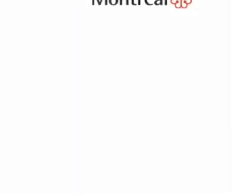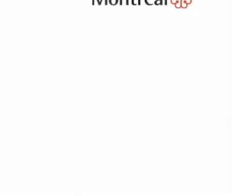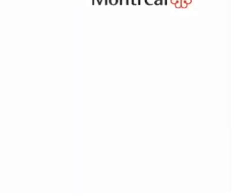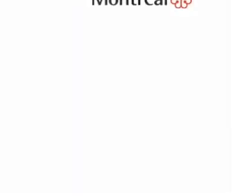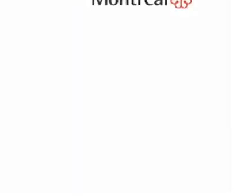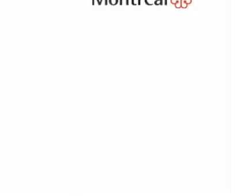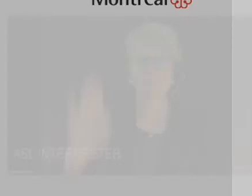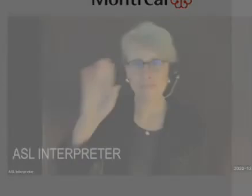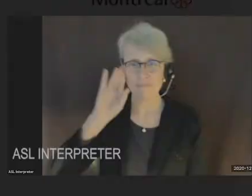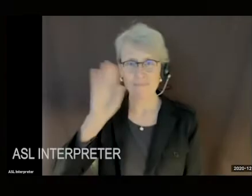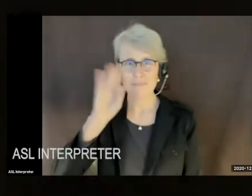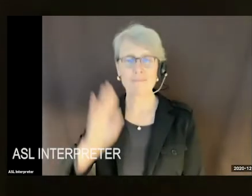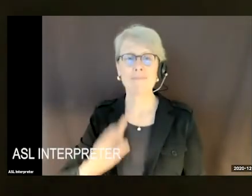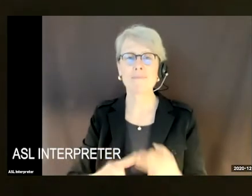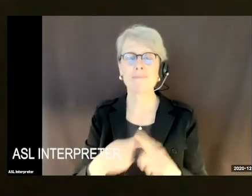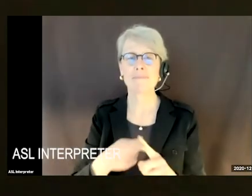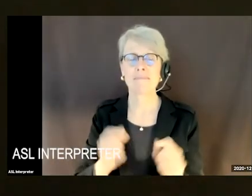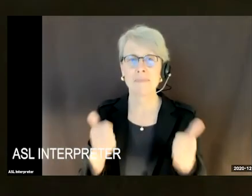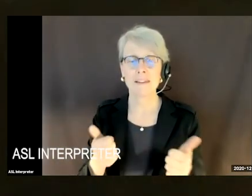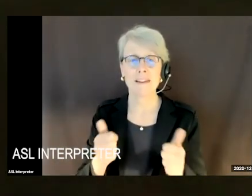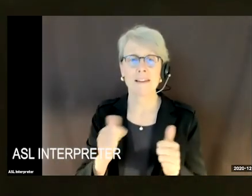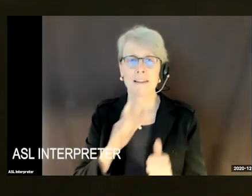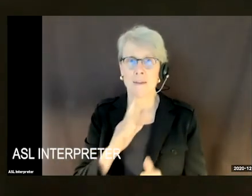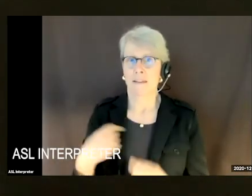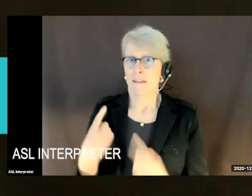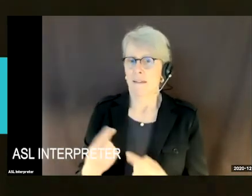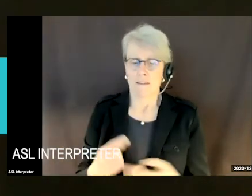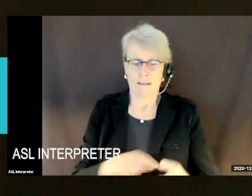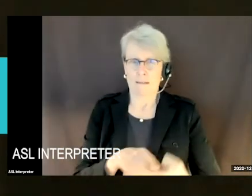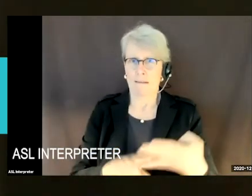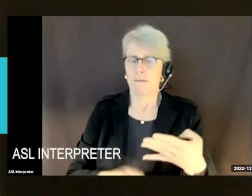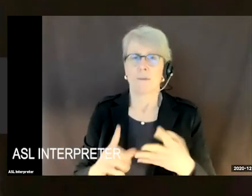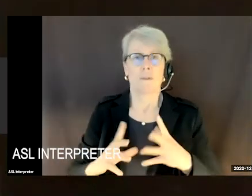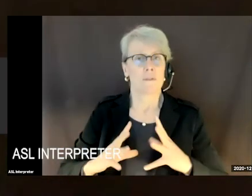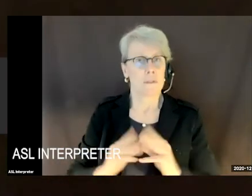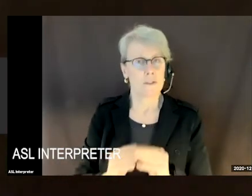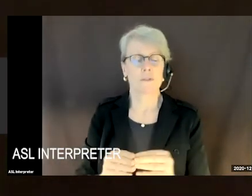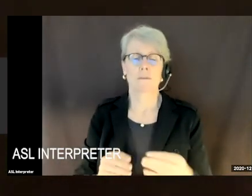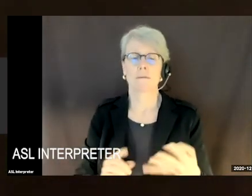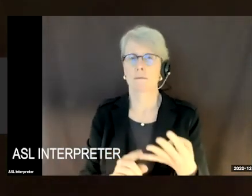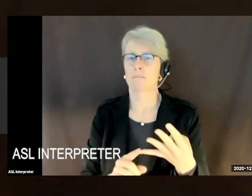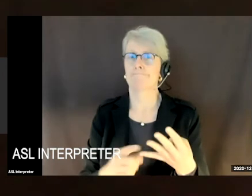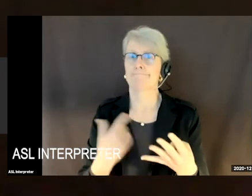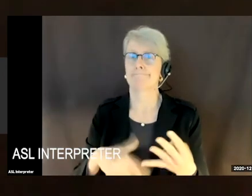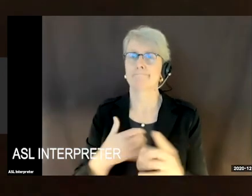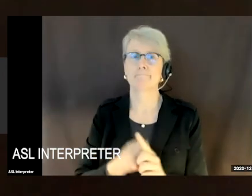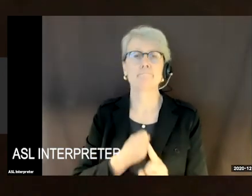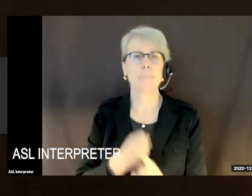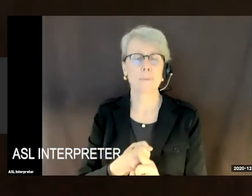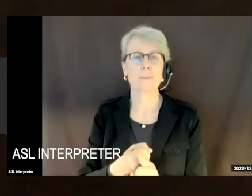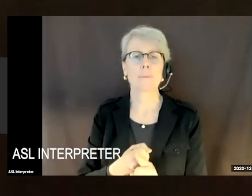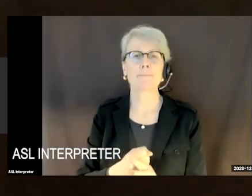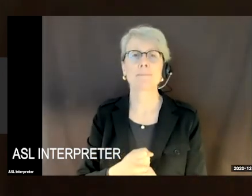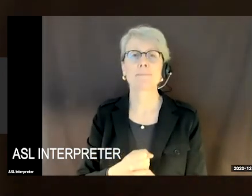Hey, Rebecca. Hi. Hi, friends. Bonjour. It's been such an amazing thing to be